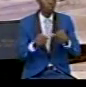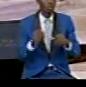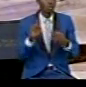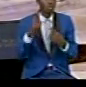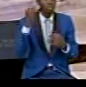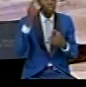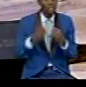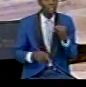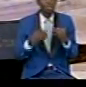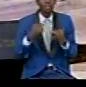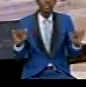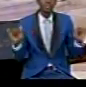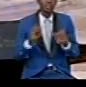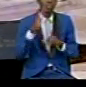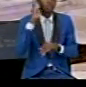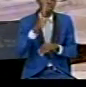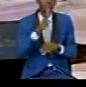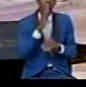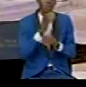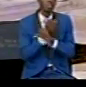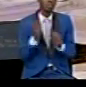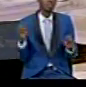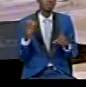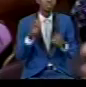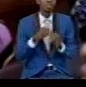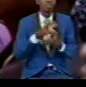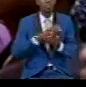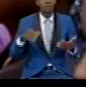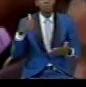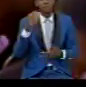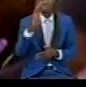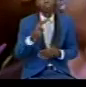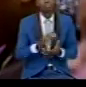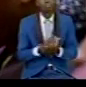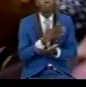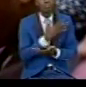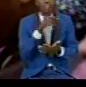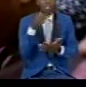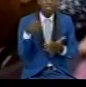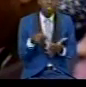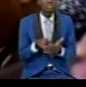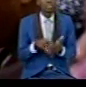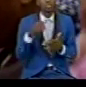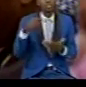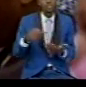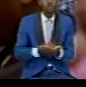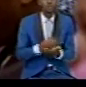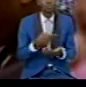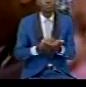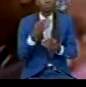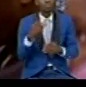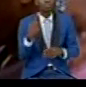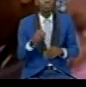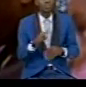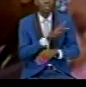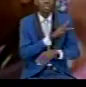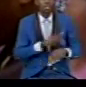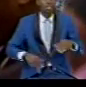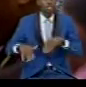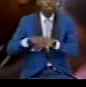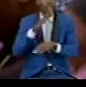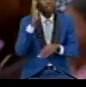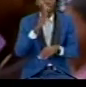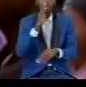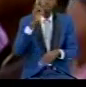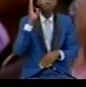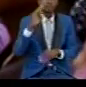the same shall be saved. In verse 14, and this gospel of the kingdom shall be